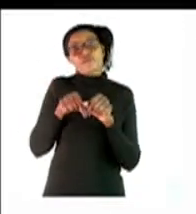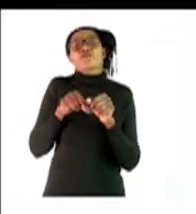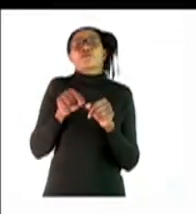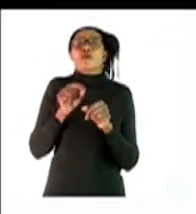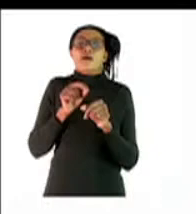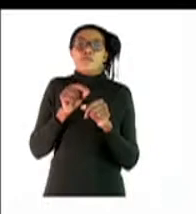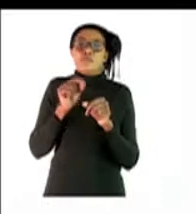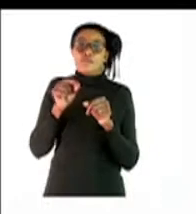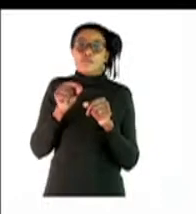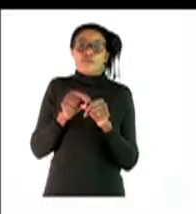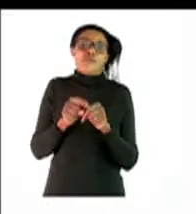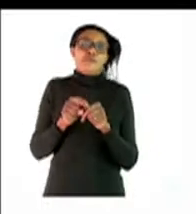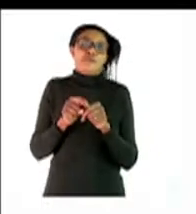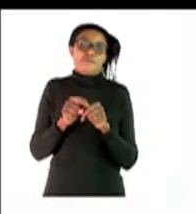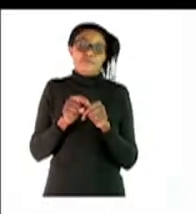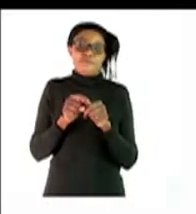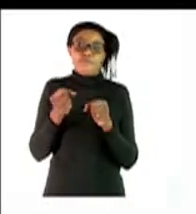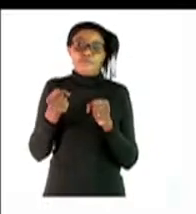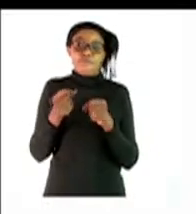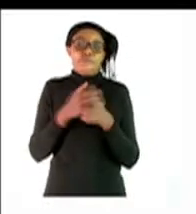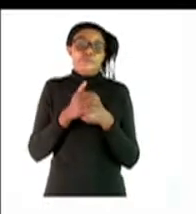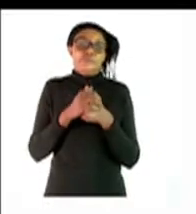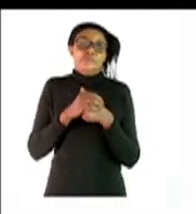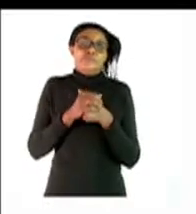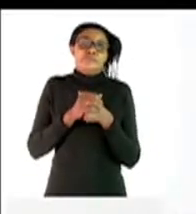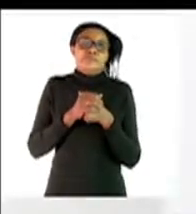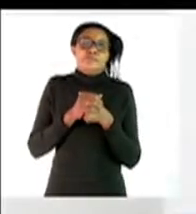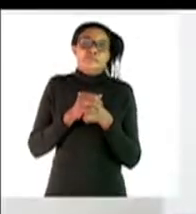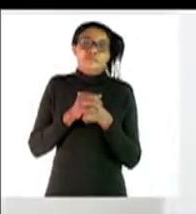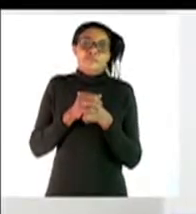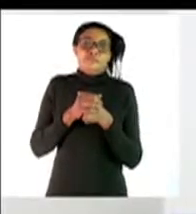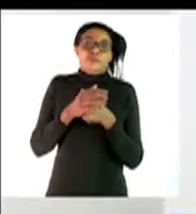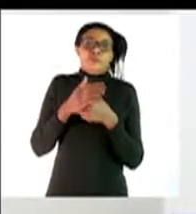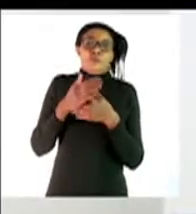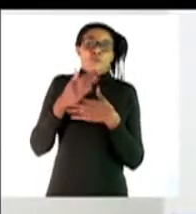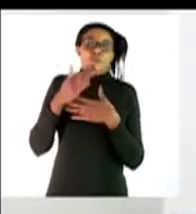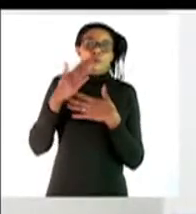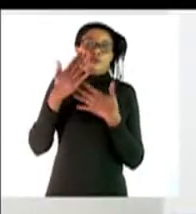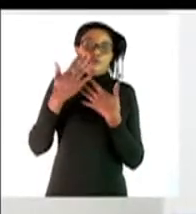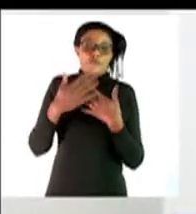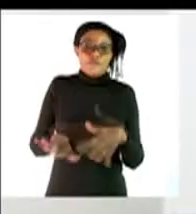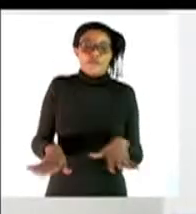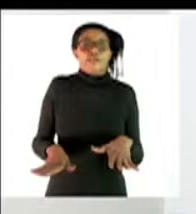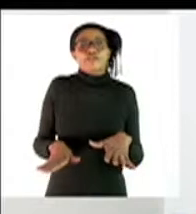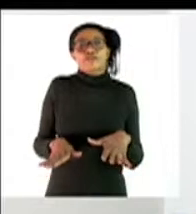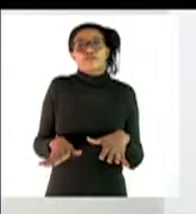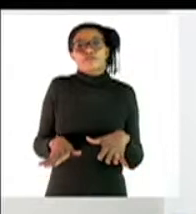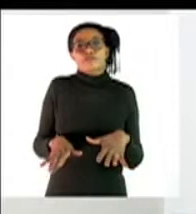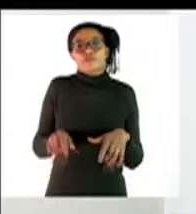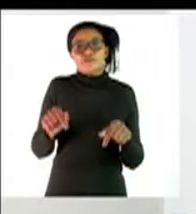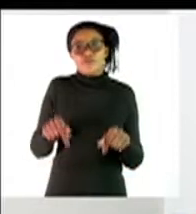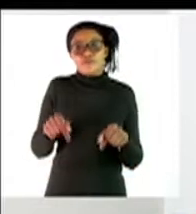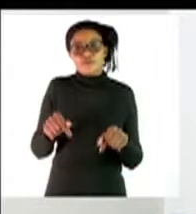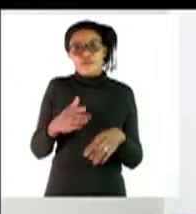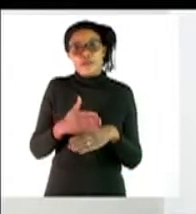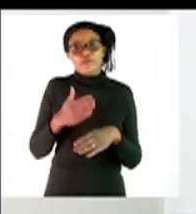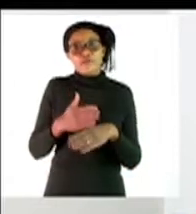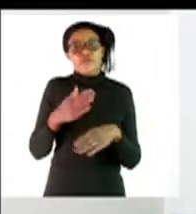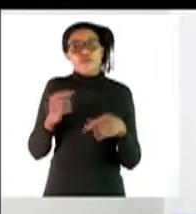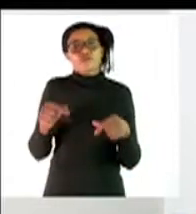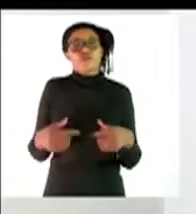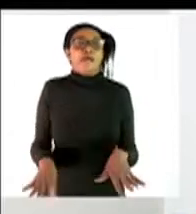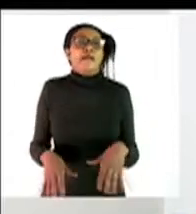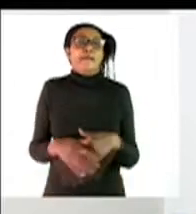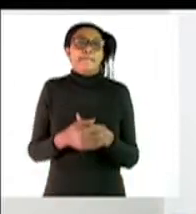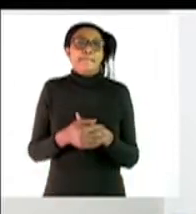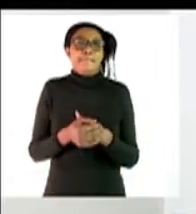block provided there for you. We come to the end of our lesson, but